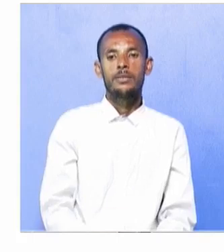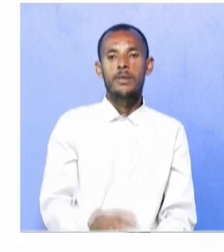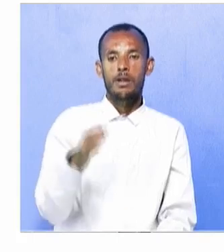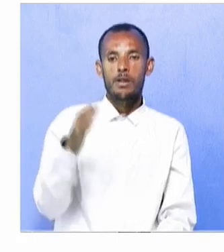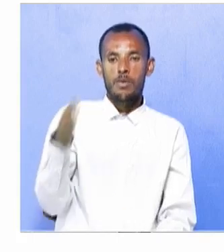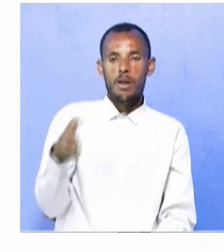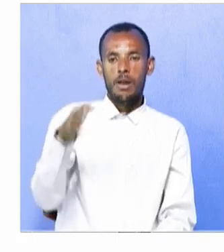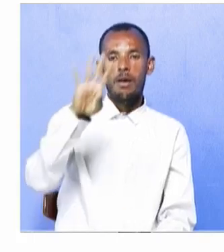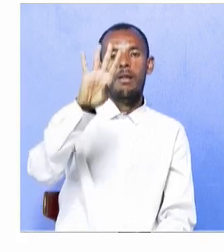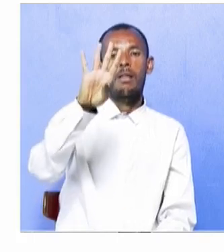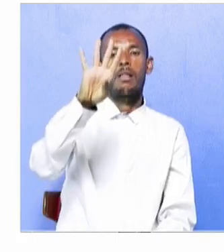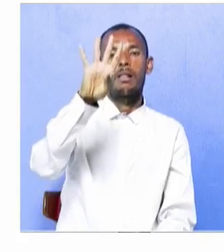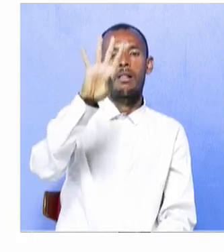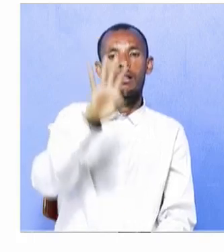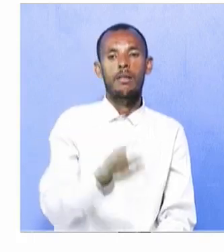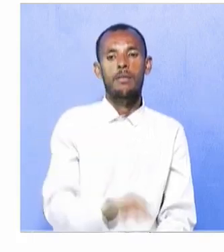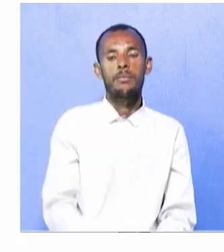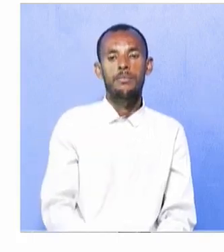quadrilateral